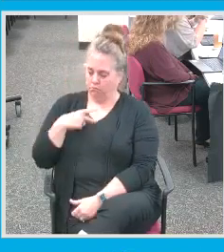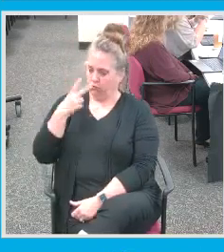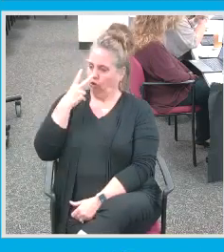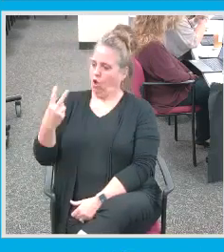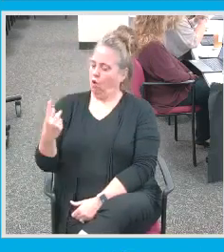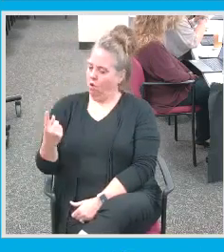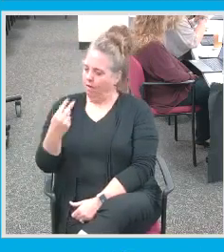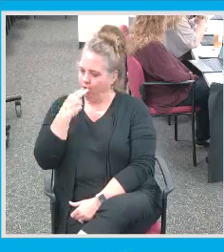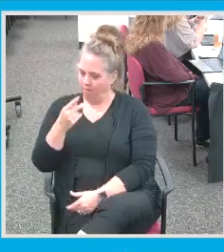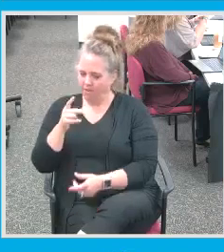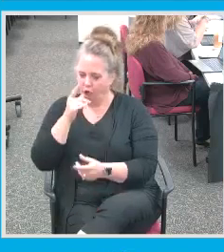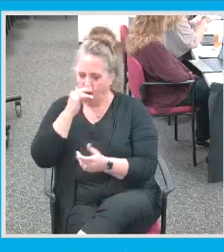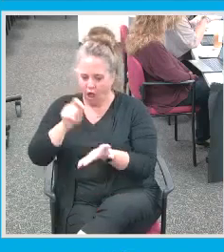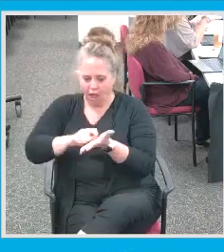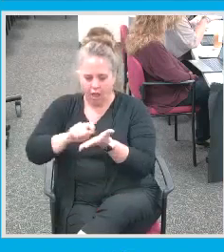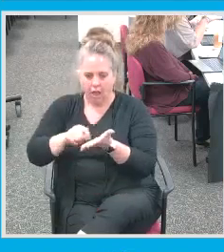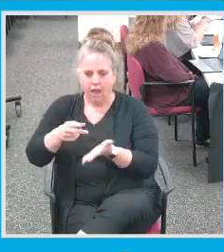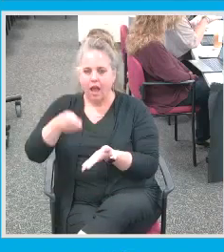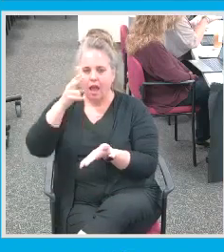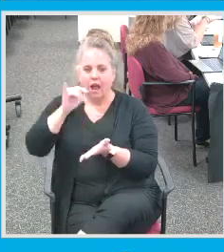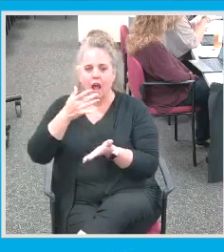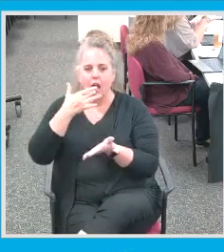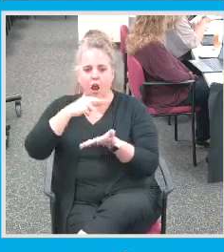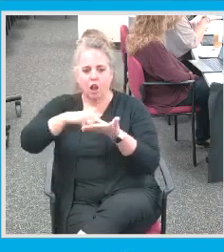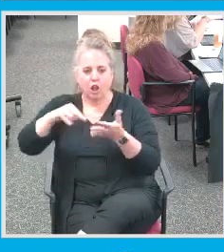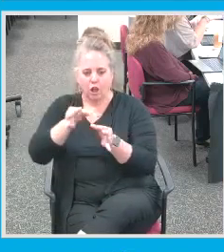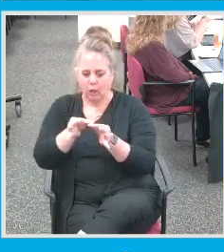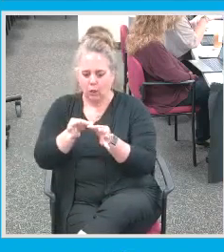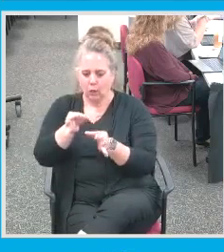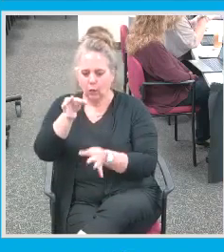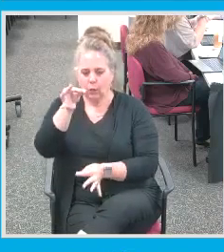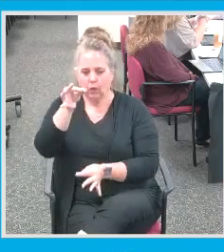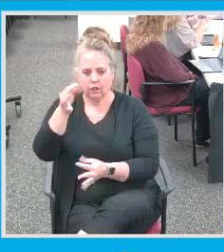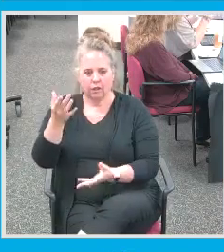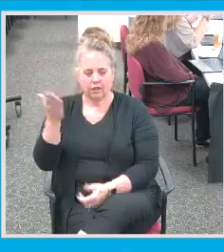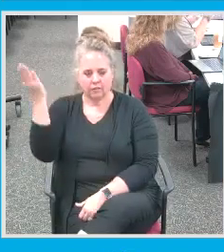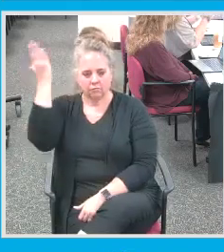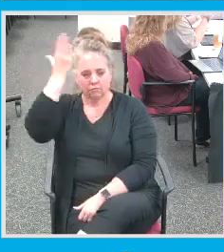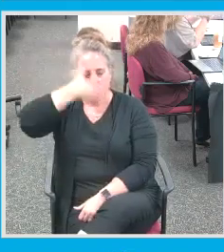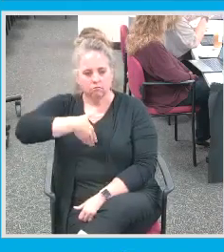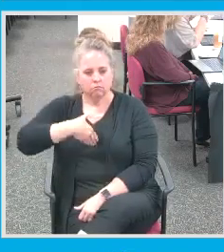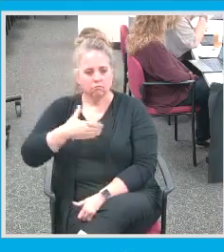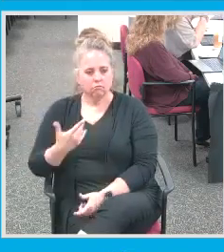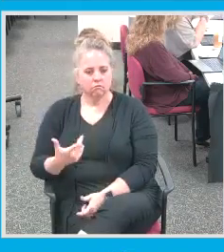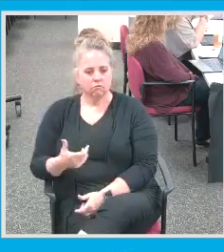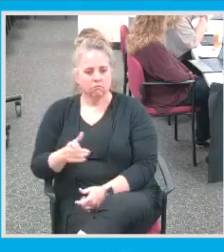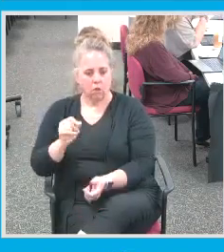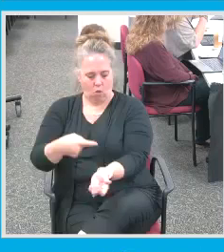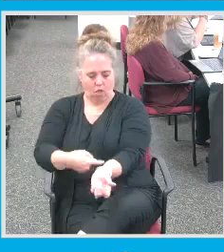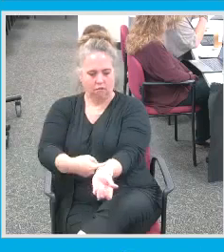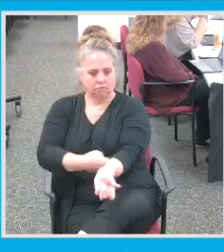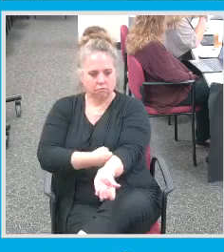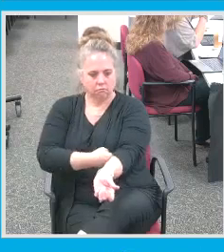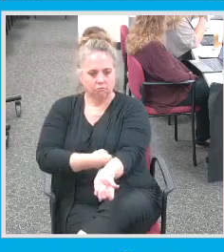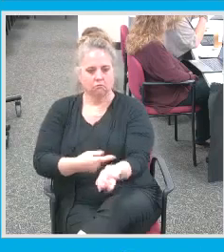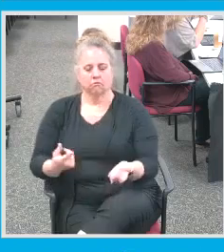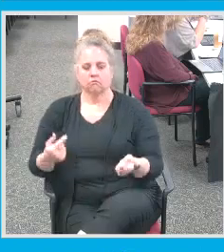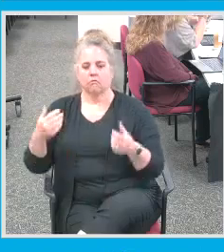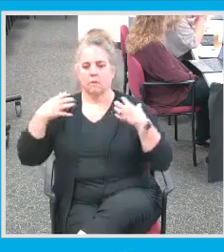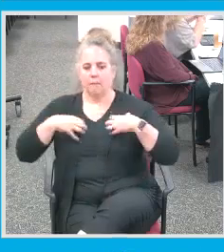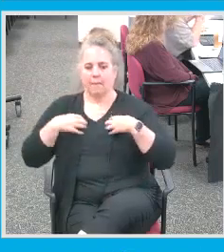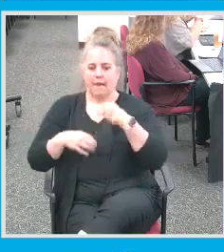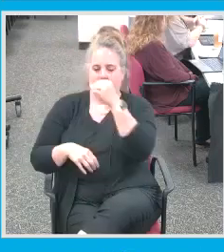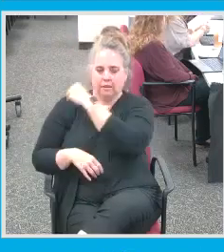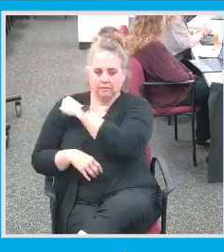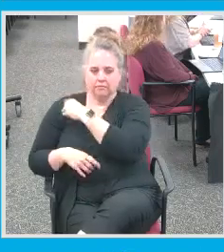have vapes that are hidden in their backpacks Oh, that yeah, look or in like, their sleeves. yeah, Yeah. like that. That's what the vape